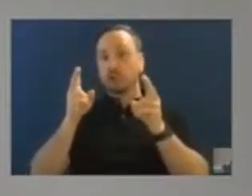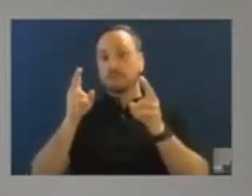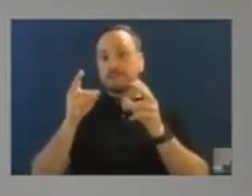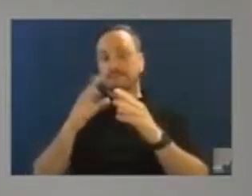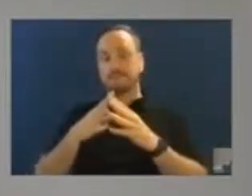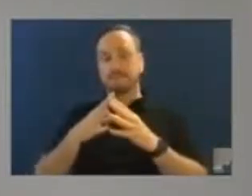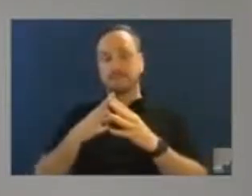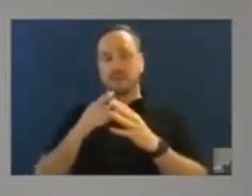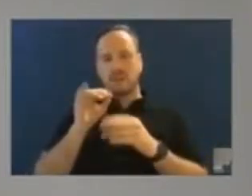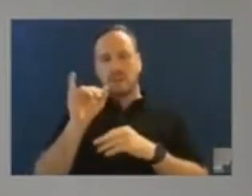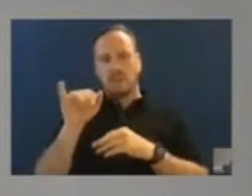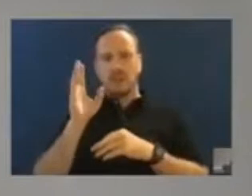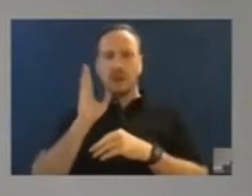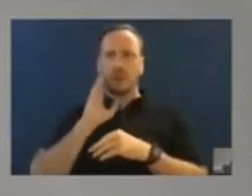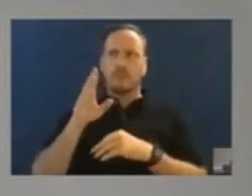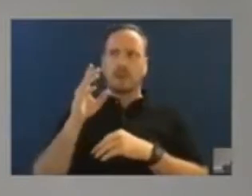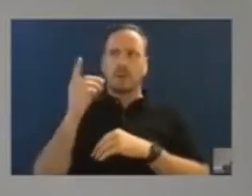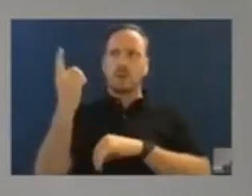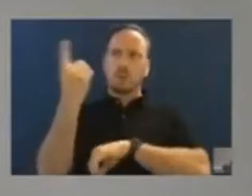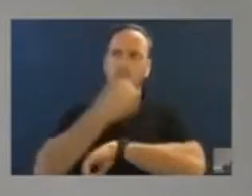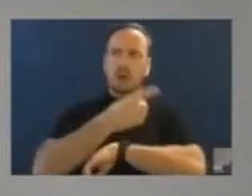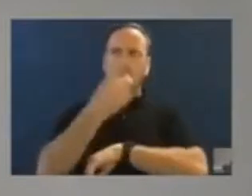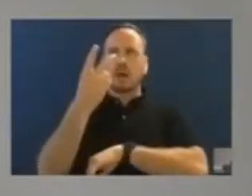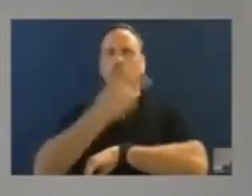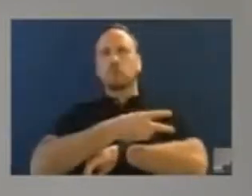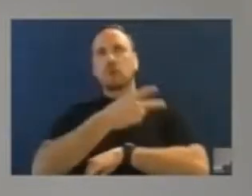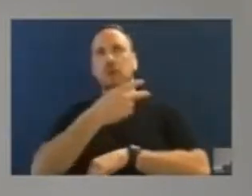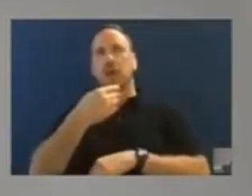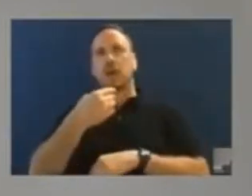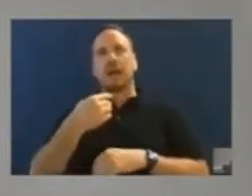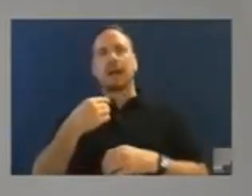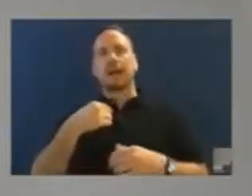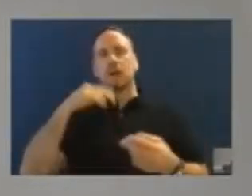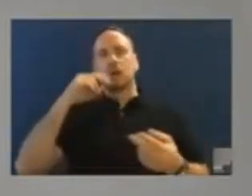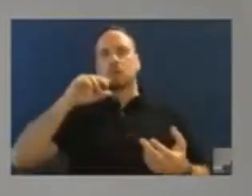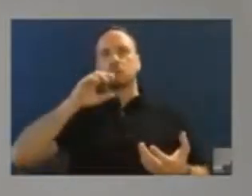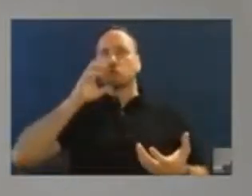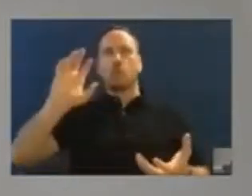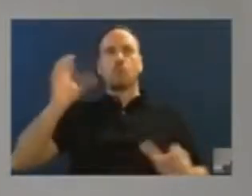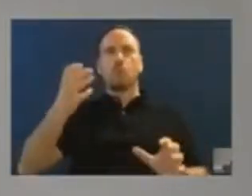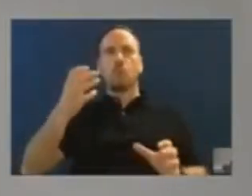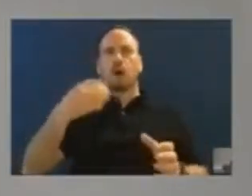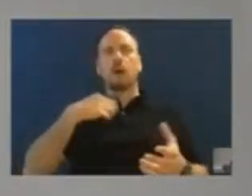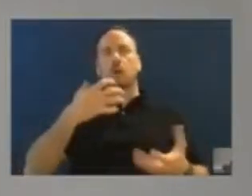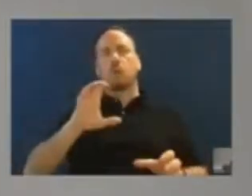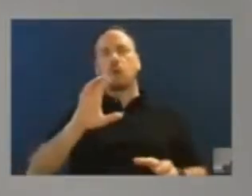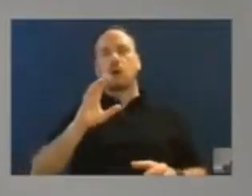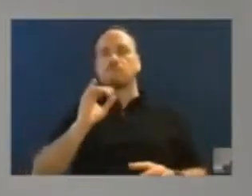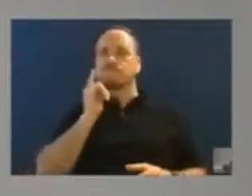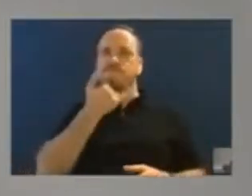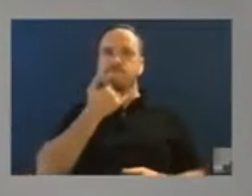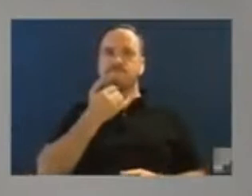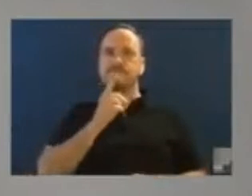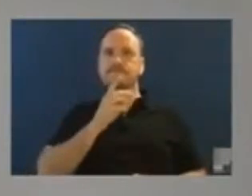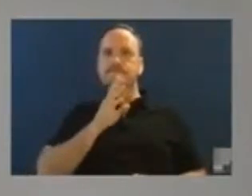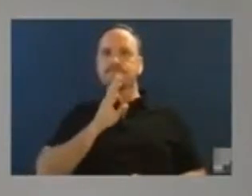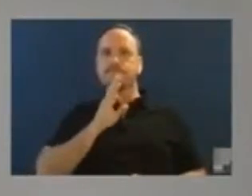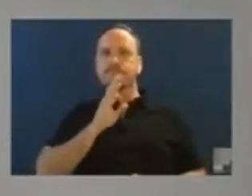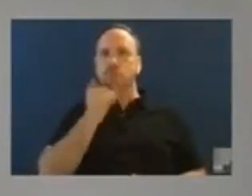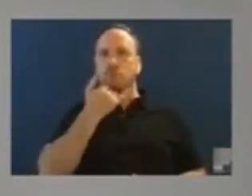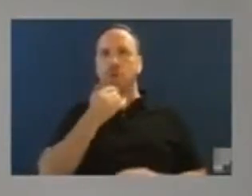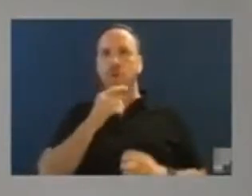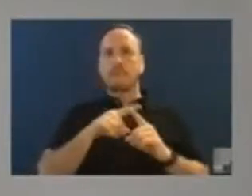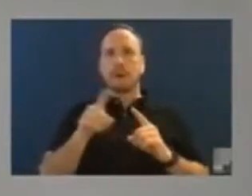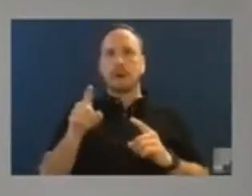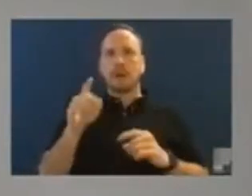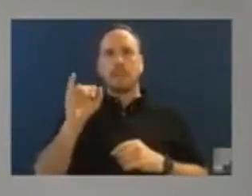40 or 2 days. I'm not sure. I don't want to misquote that. I should know this by heart. But they take the second layer or the second